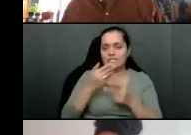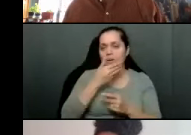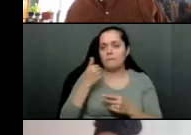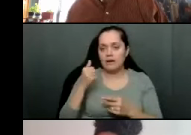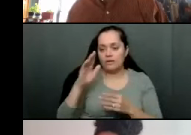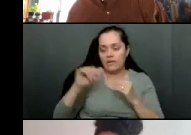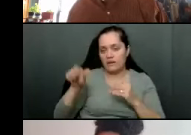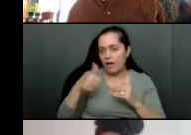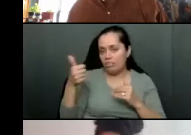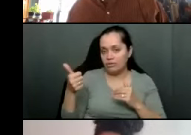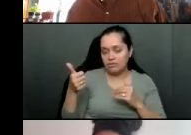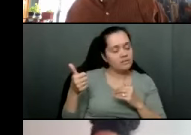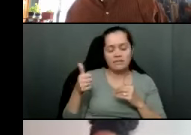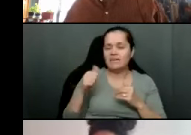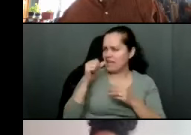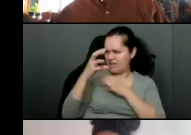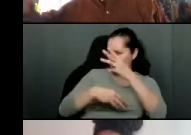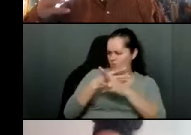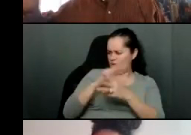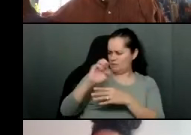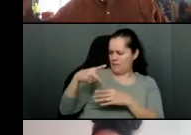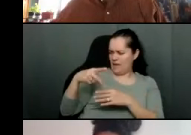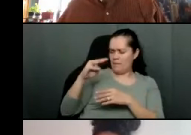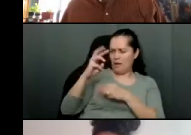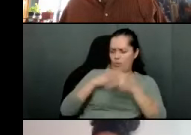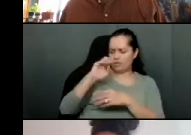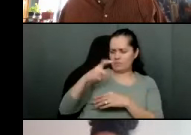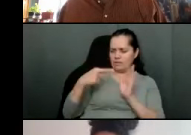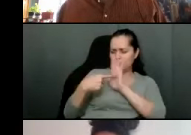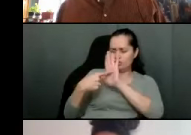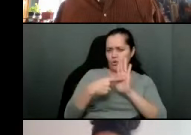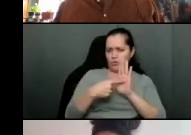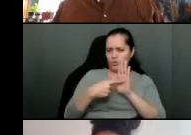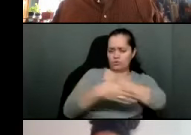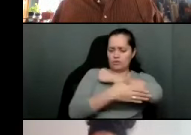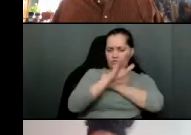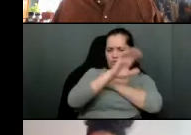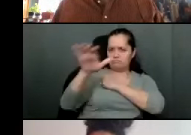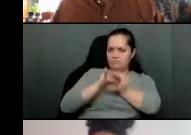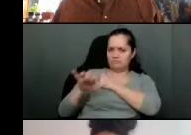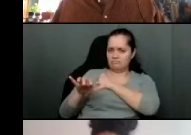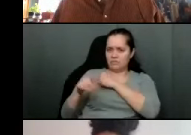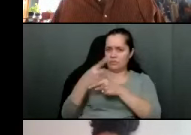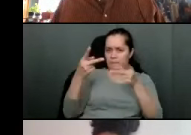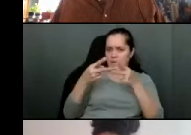than others. Not a world map. The world map is to show you where the countries are, where the places